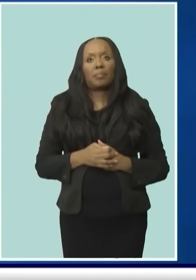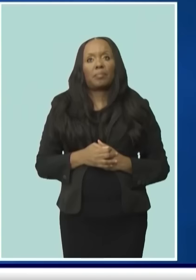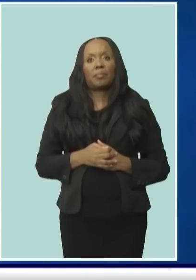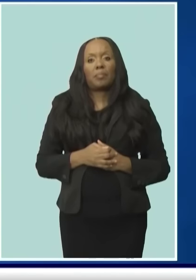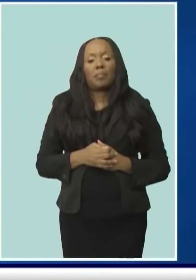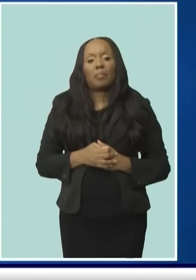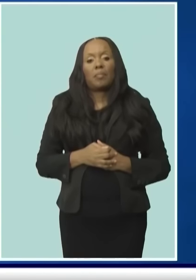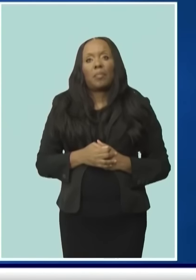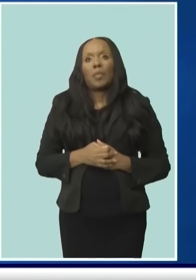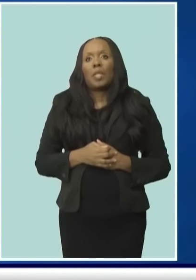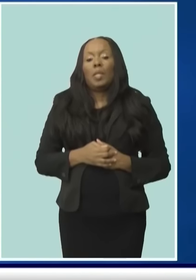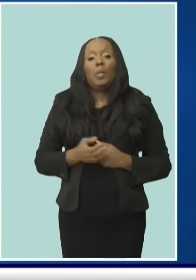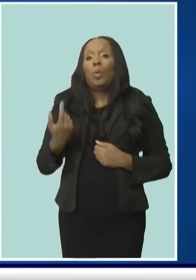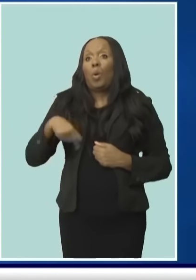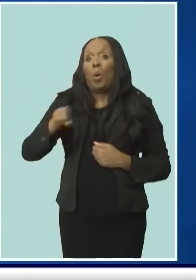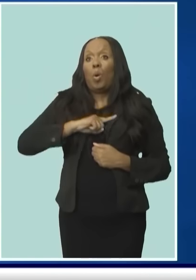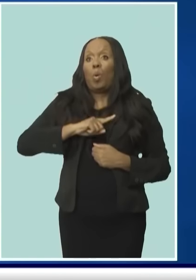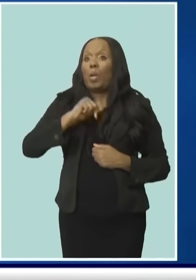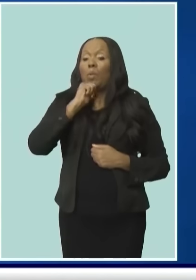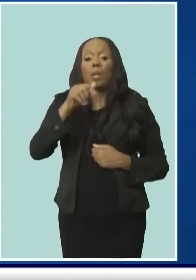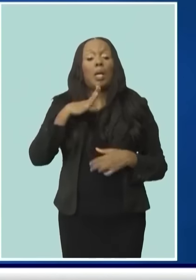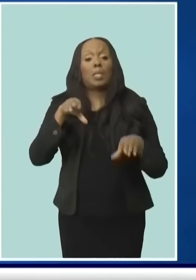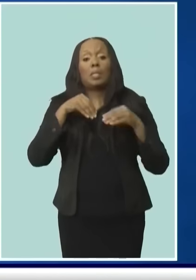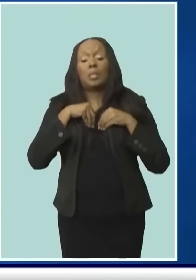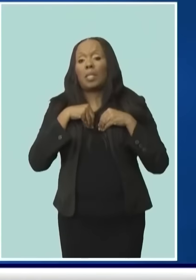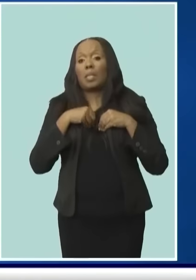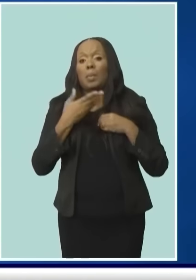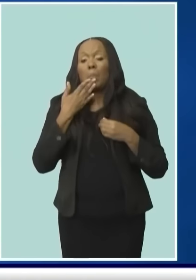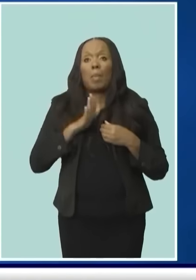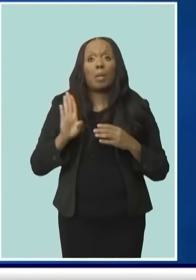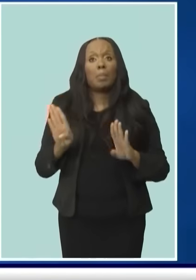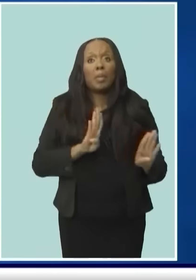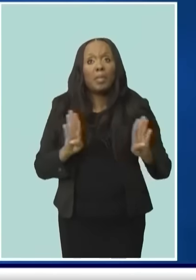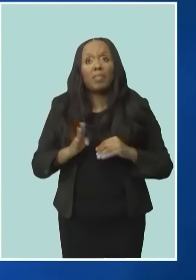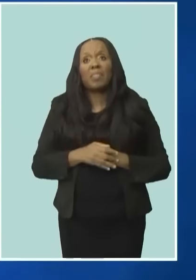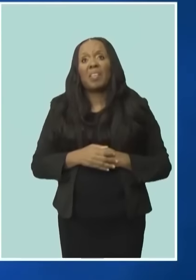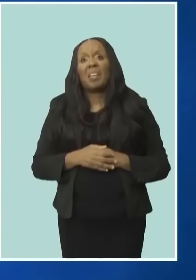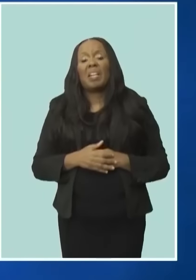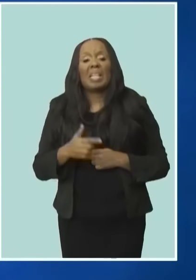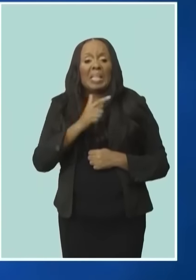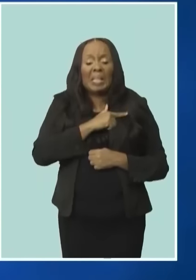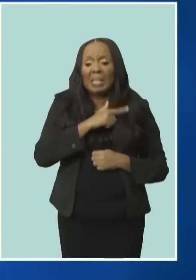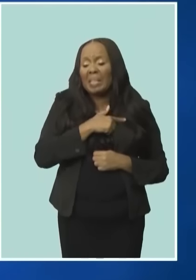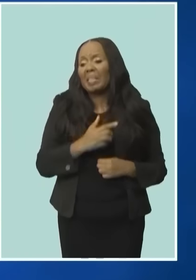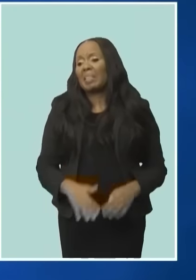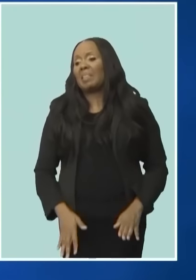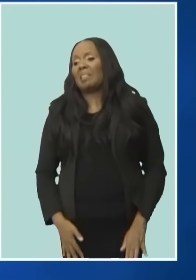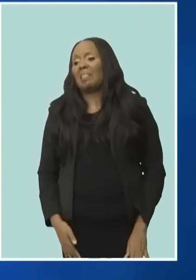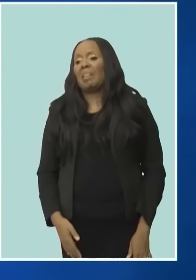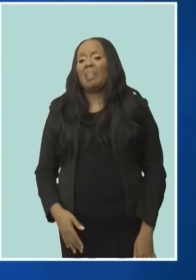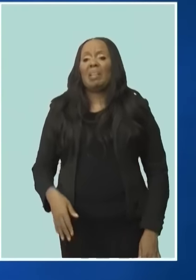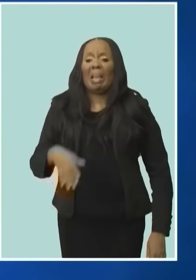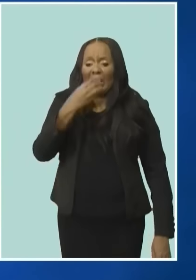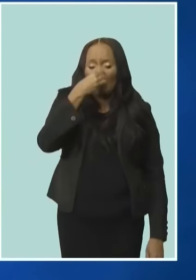Slackness, ill-discipline, and illegal behavior will not be tolerated at all.